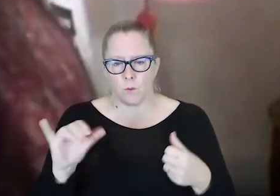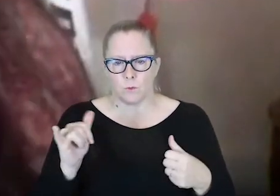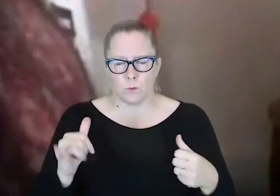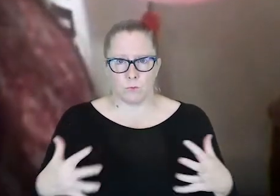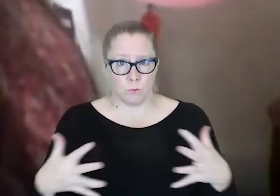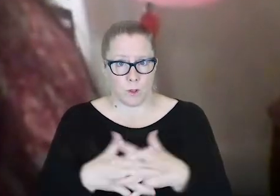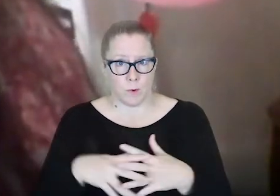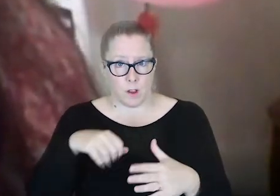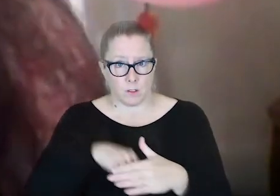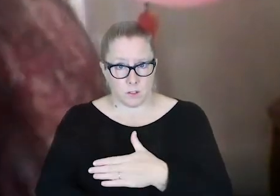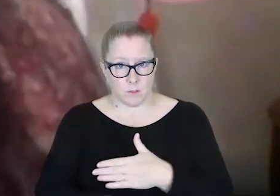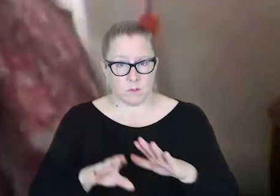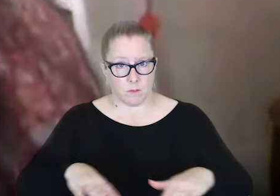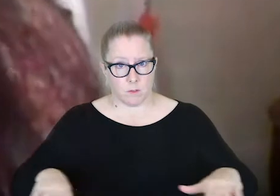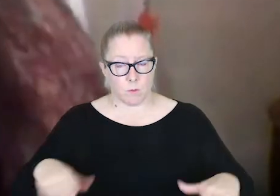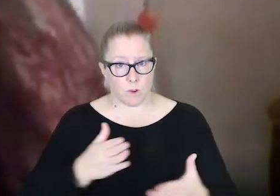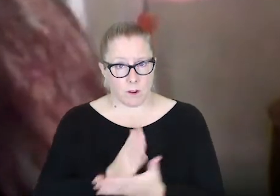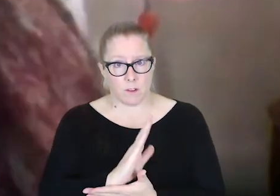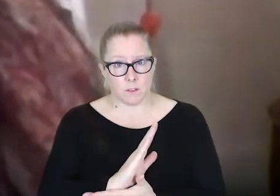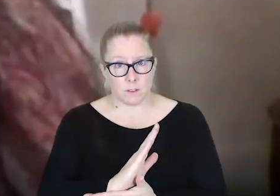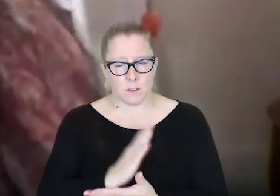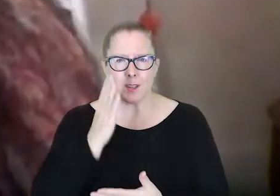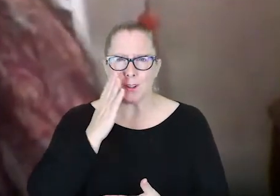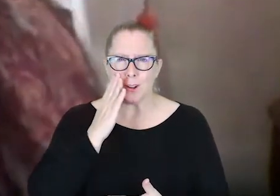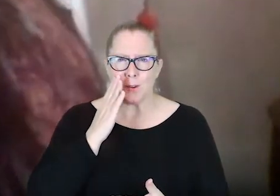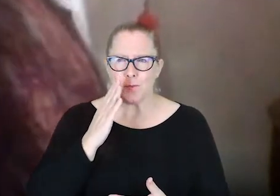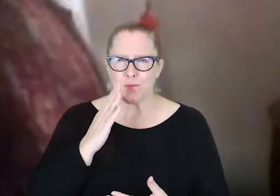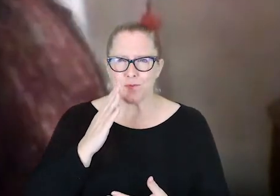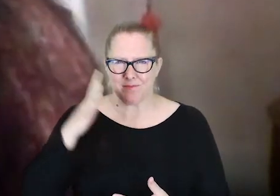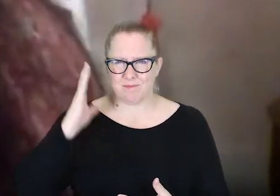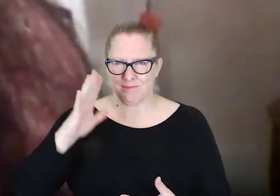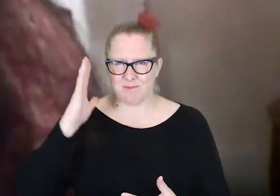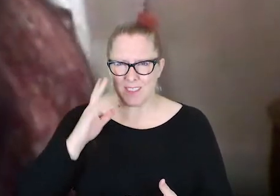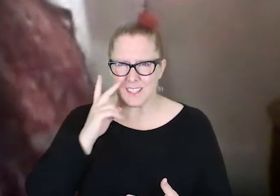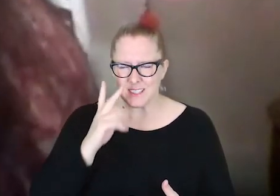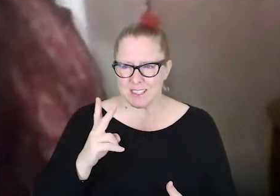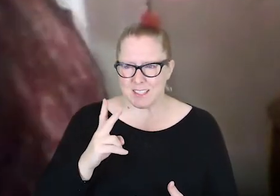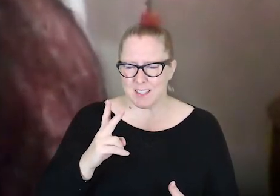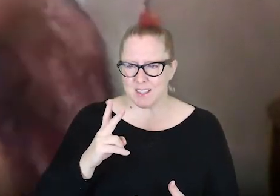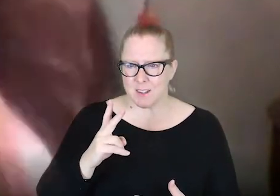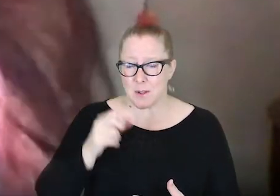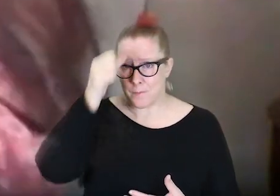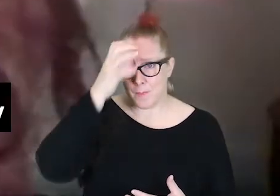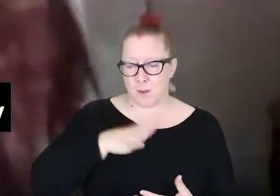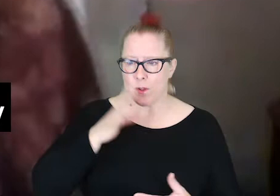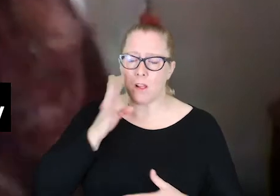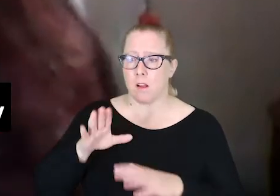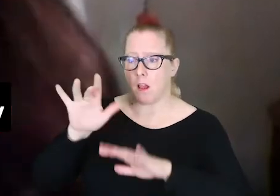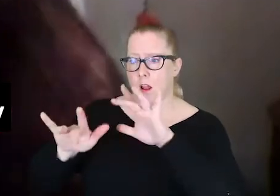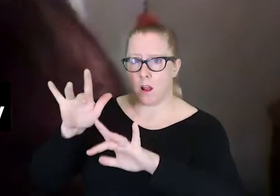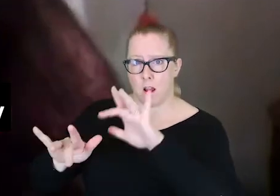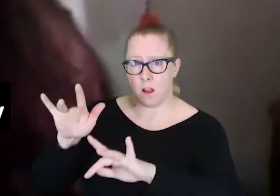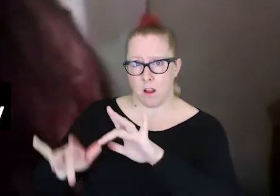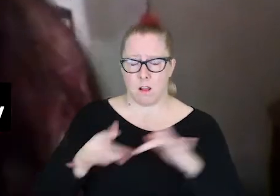and reproductive right, they are the first one who got sexually harassed. But at the same time,